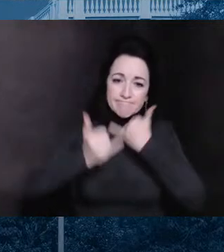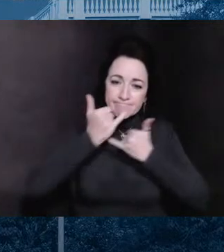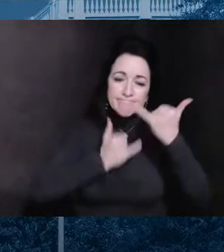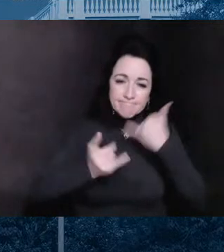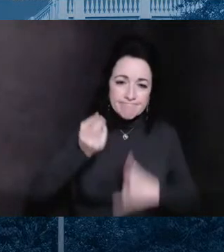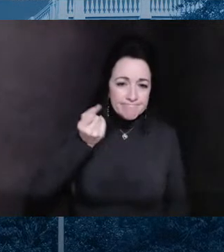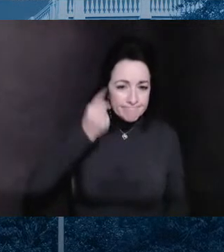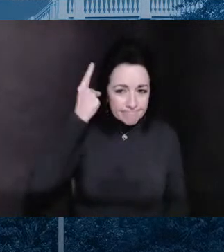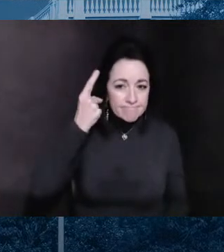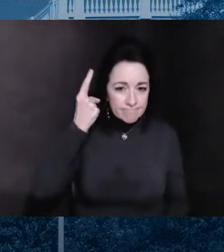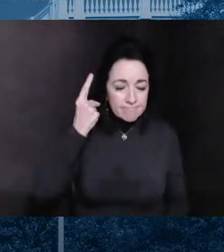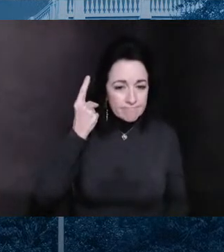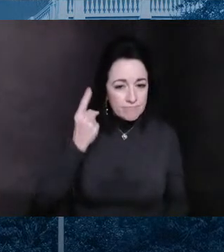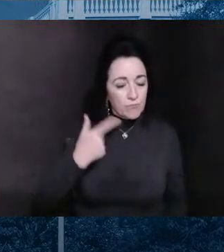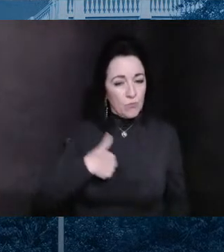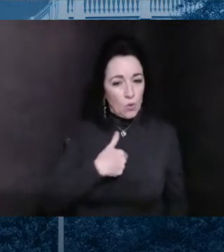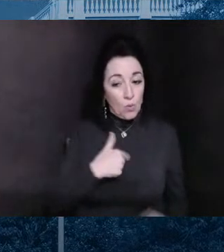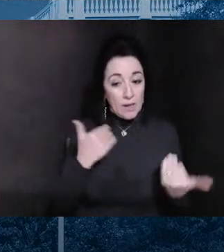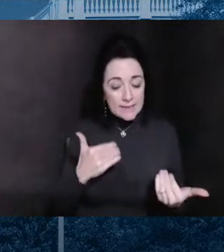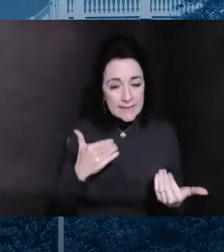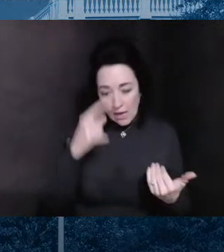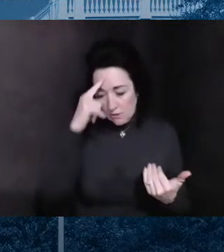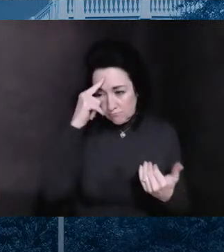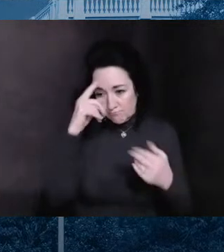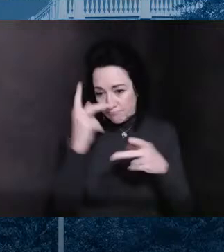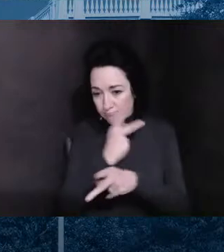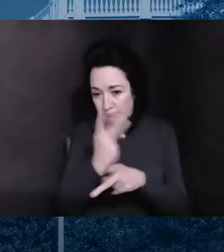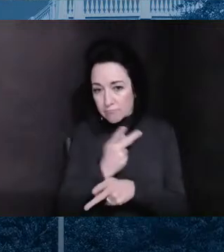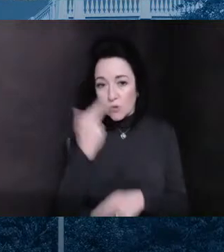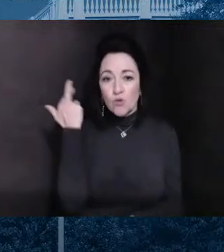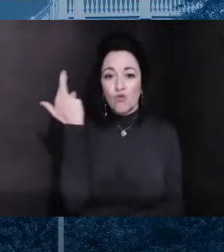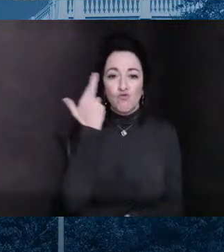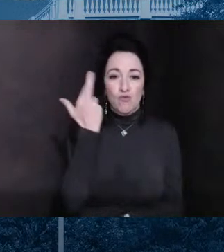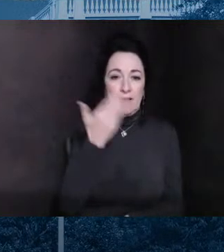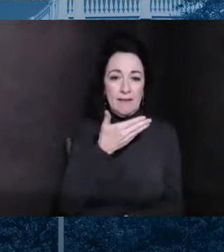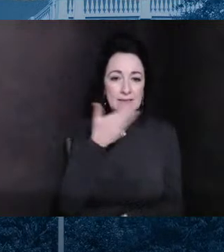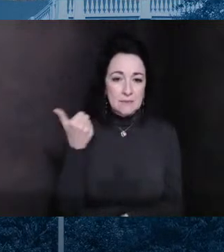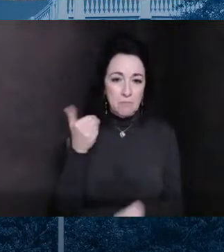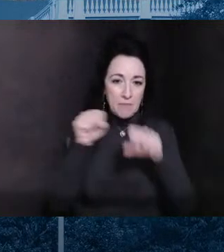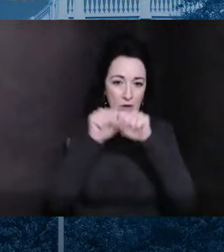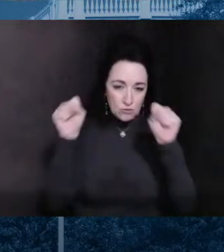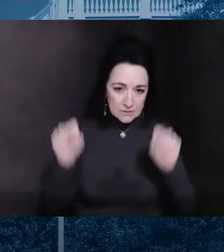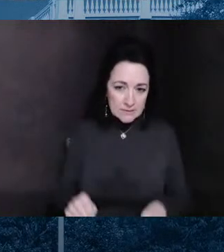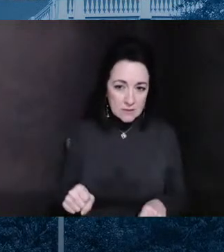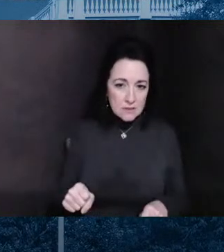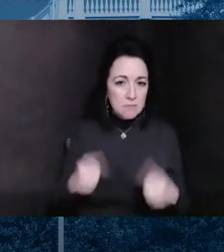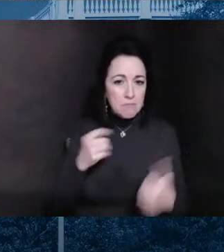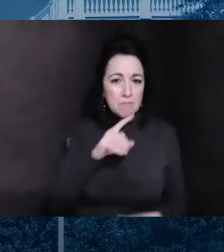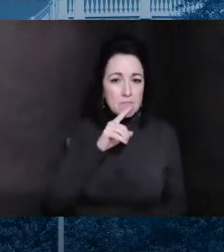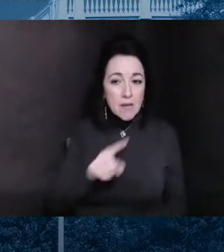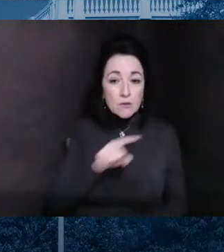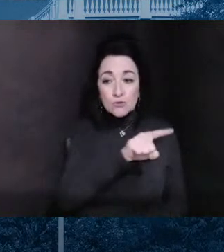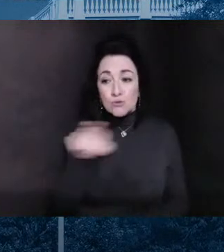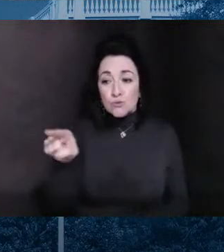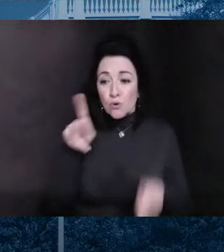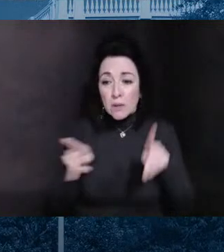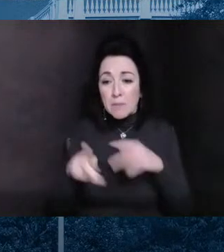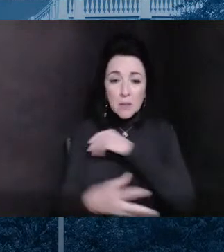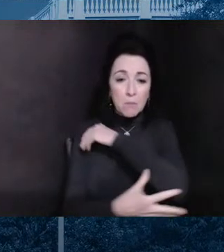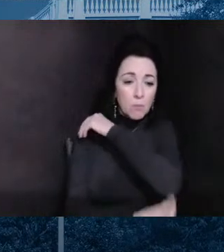now. Got to get out into all various communities in our state, particularly those that are harder to reach, make sure everybody's getting vaccinated. Dr.